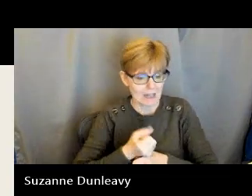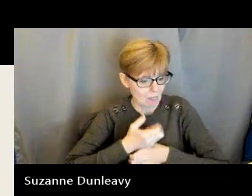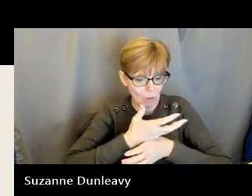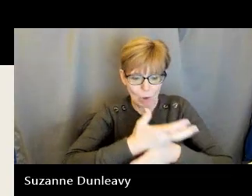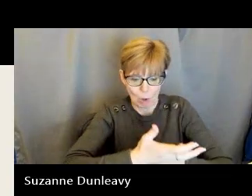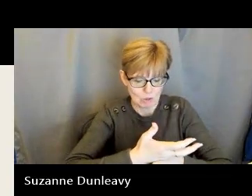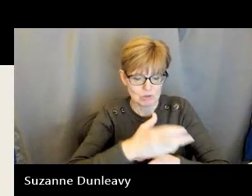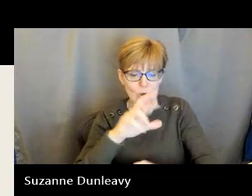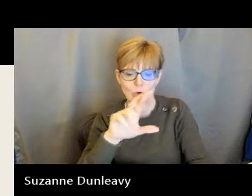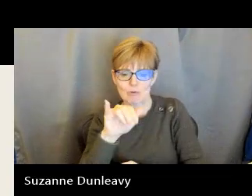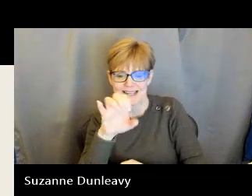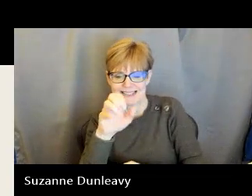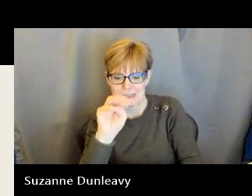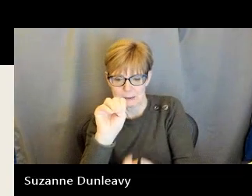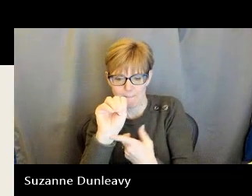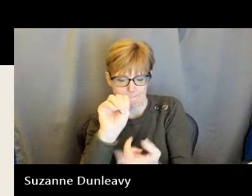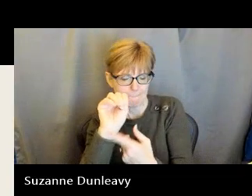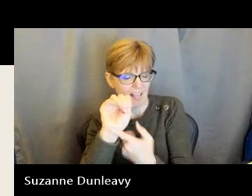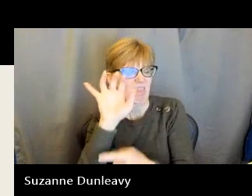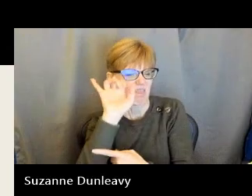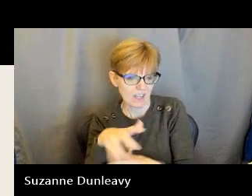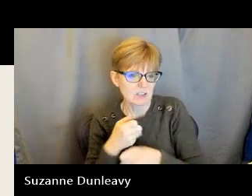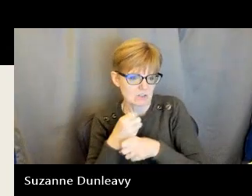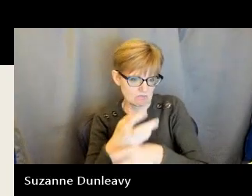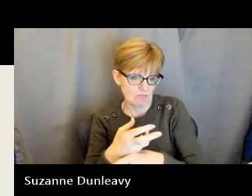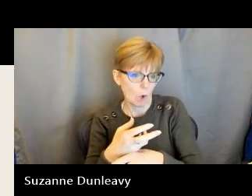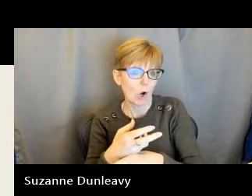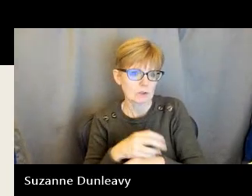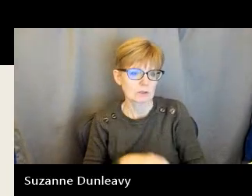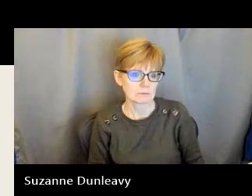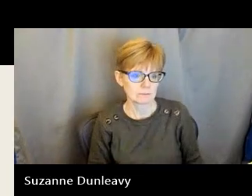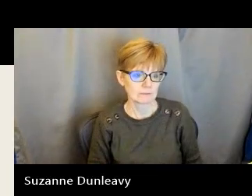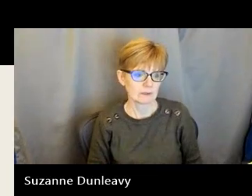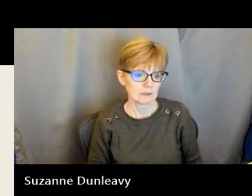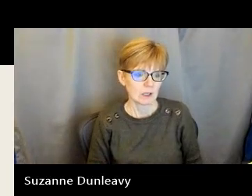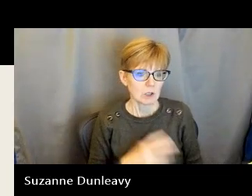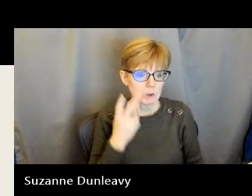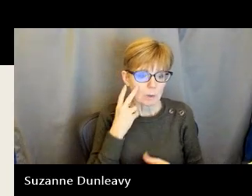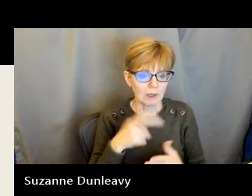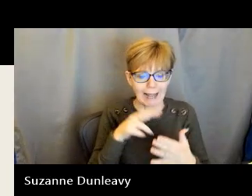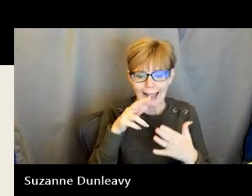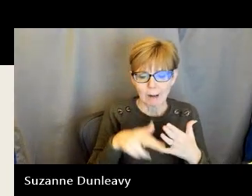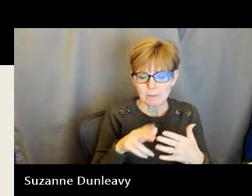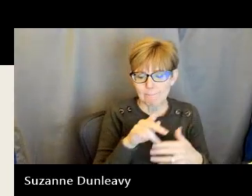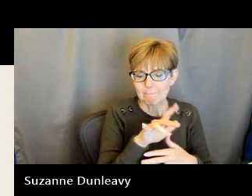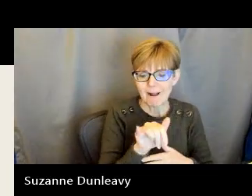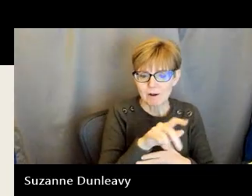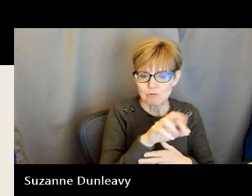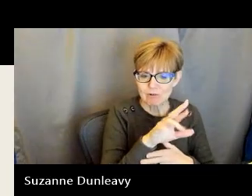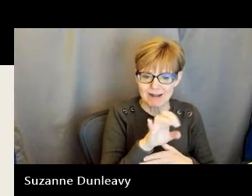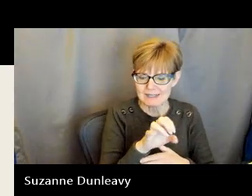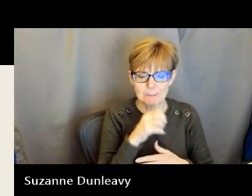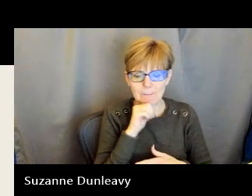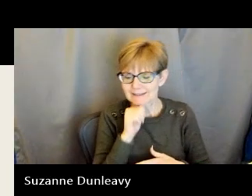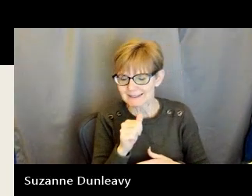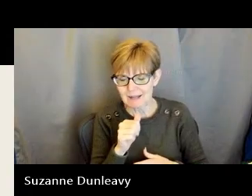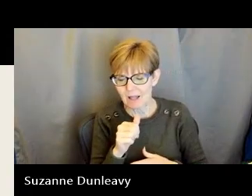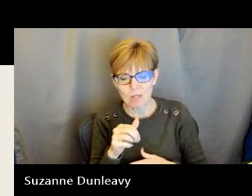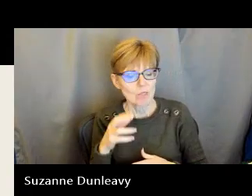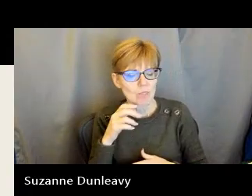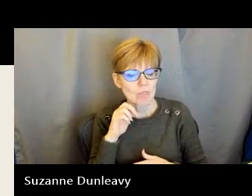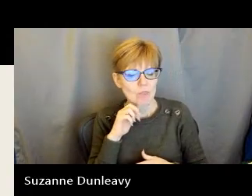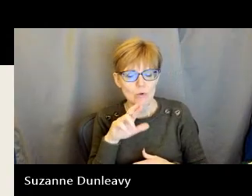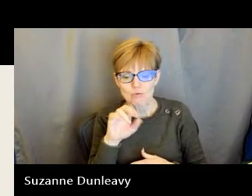important. We could look at differences in outcomes by race, but it's not the mere fact of their racial identity that creates the differing outcome,